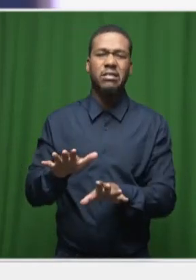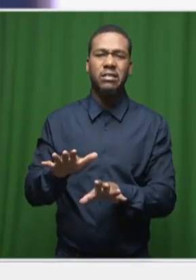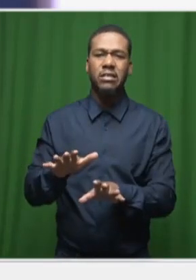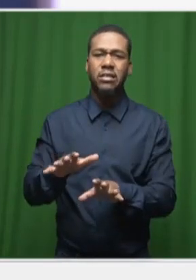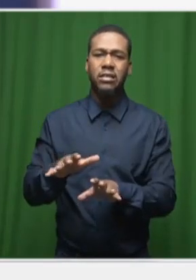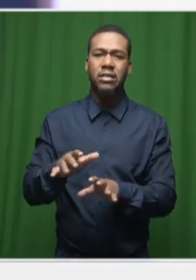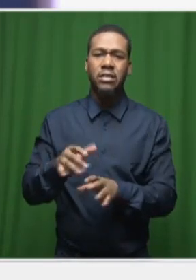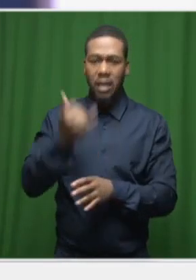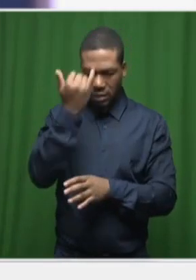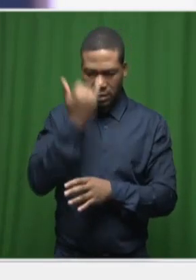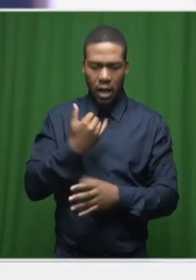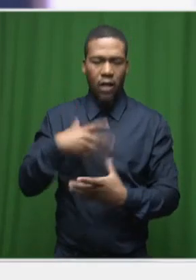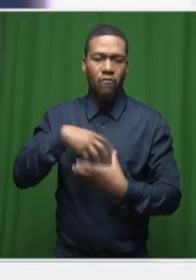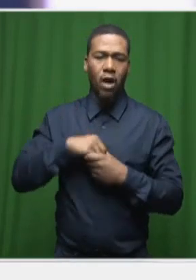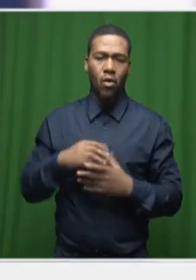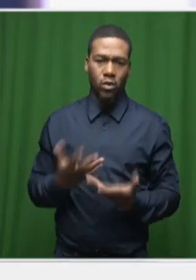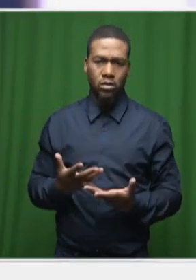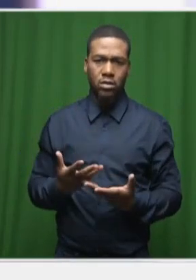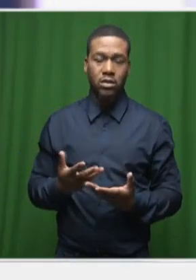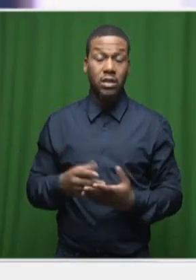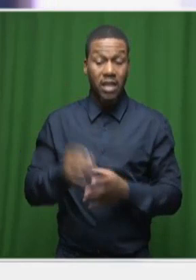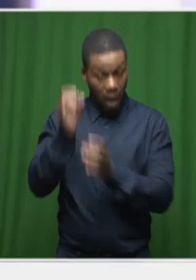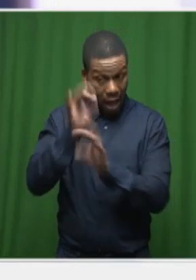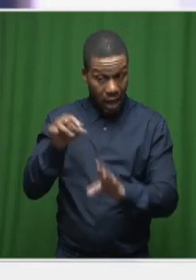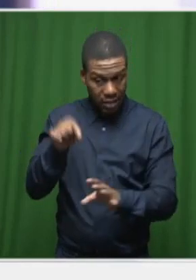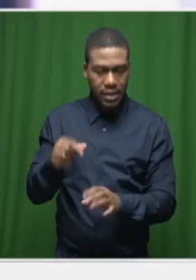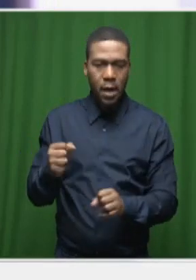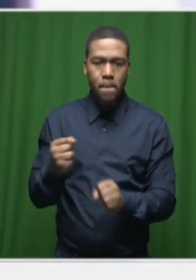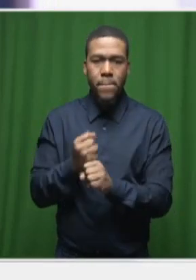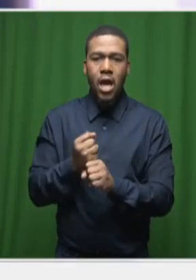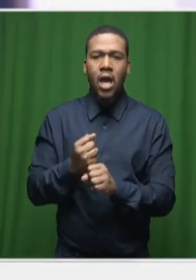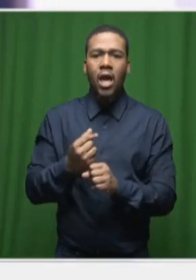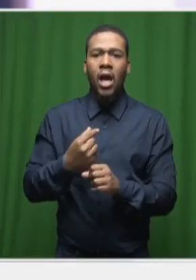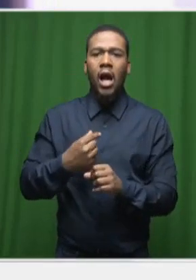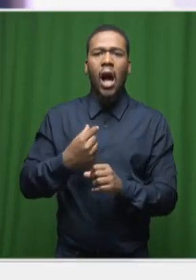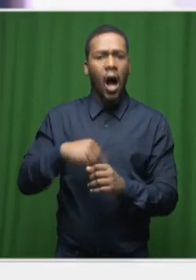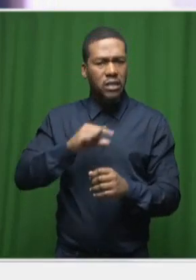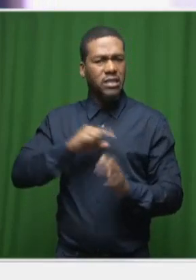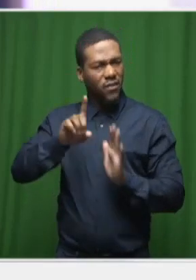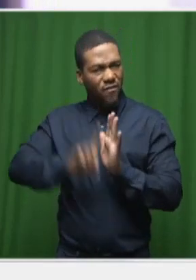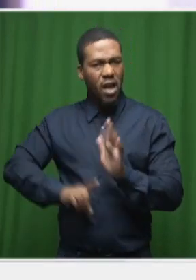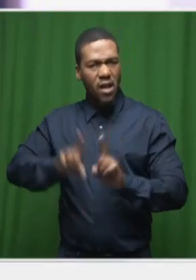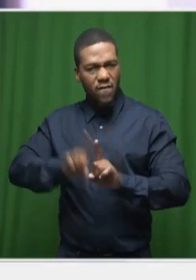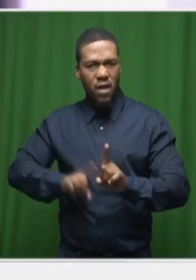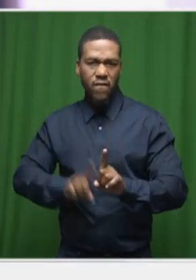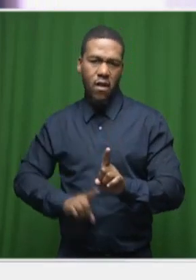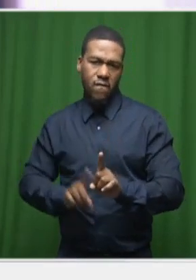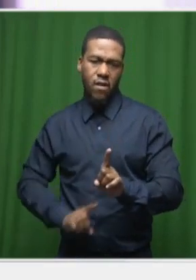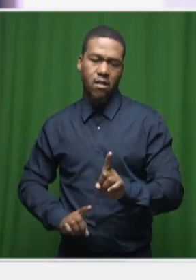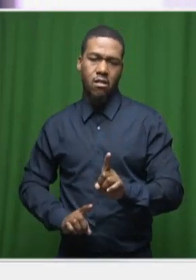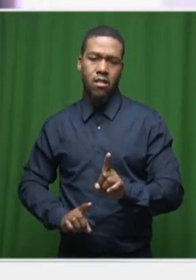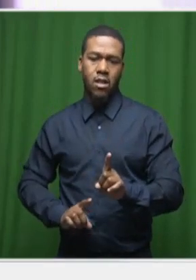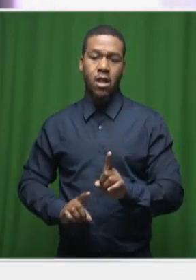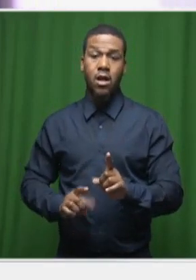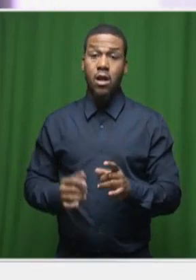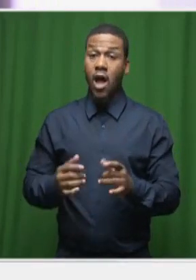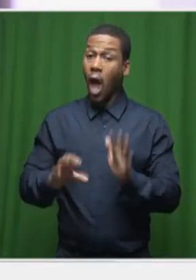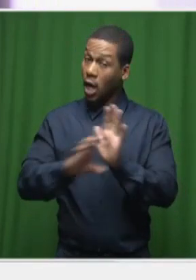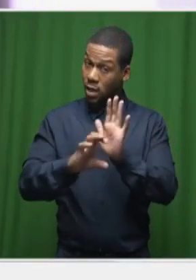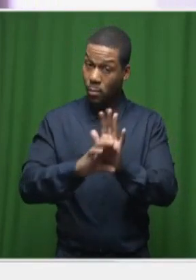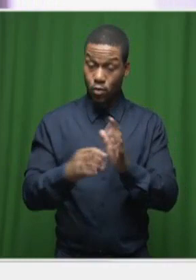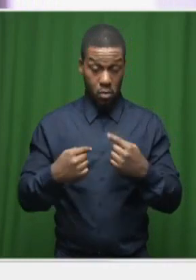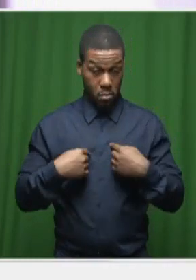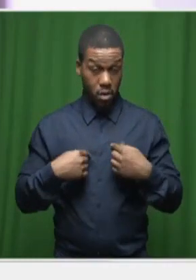makes us to not able to achieve, you know. For instance, I'm like very happy and I'm looking forward about